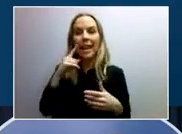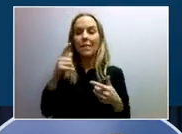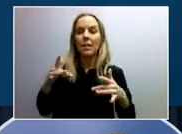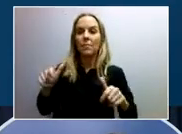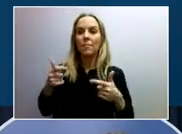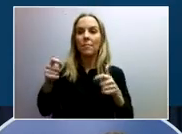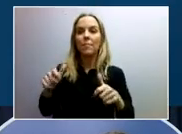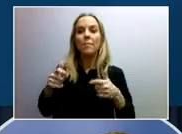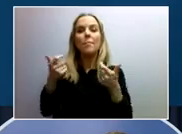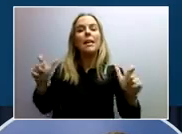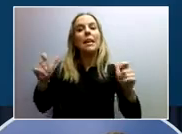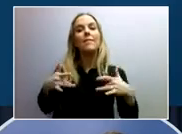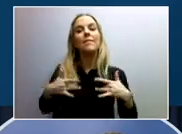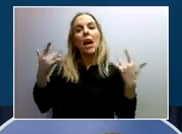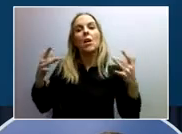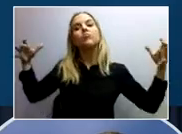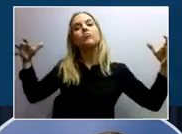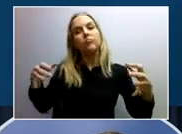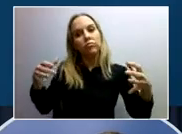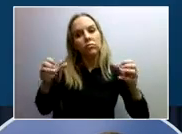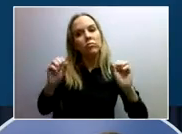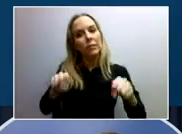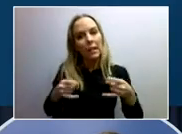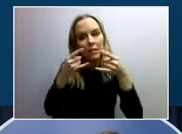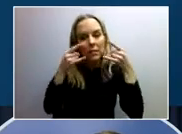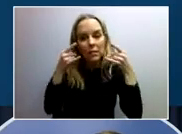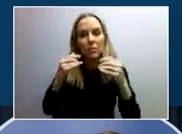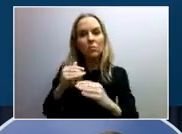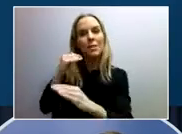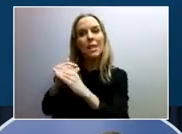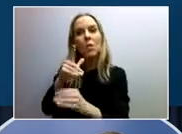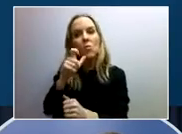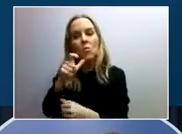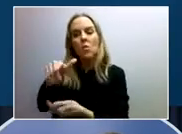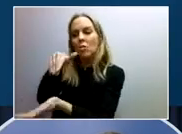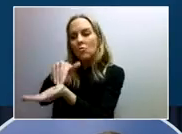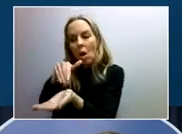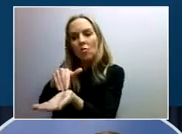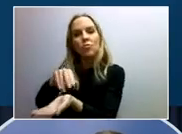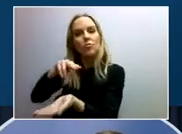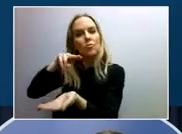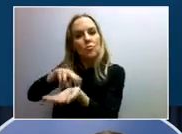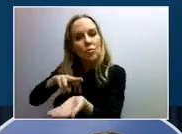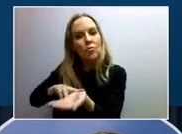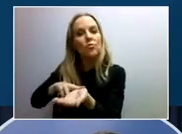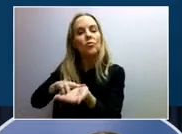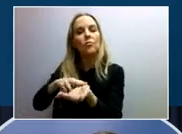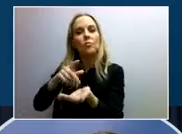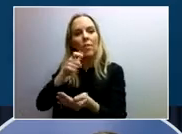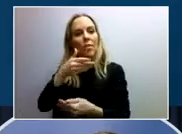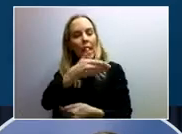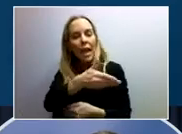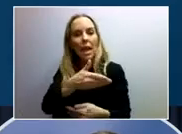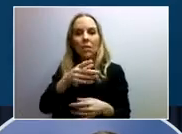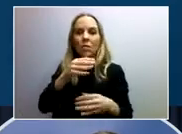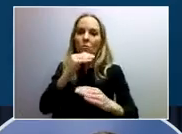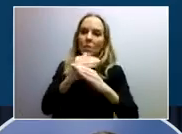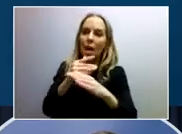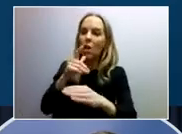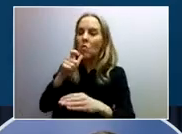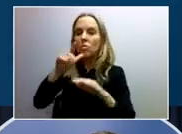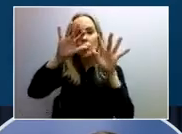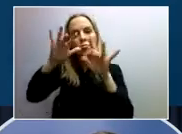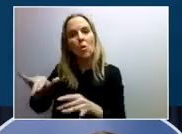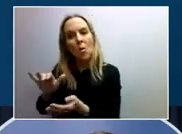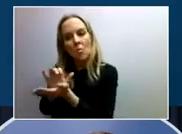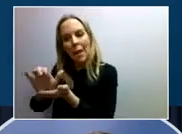also protect the nurses and the doctors that help people in these hospitals. You can protect the snowplow drivers that are out there